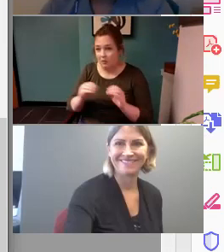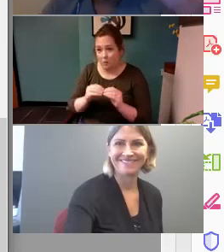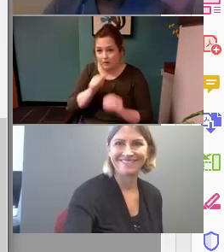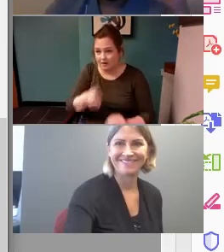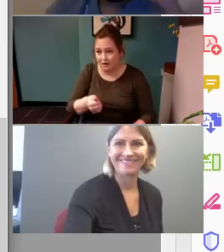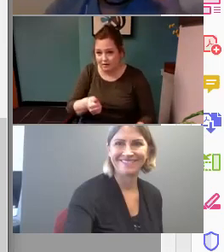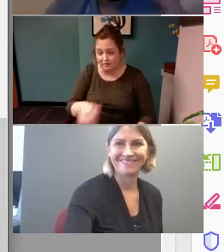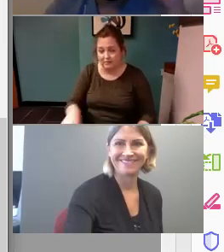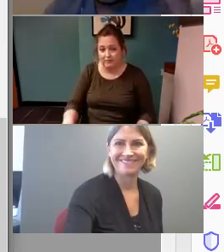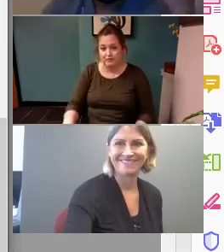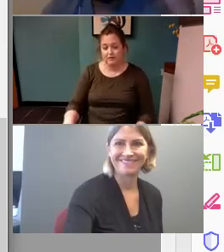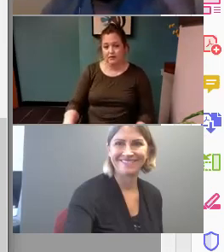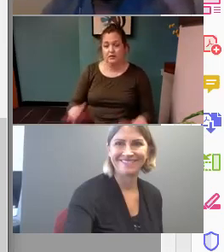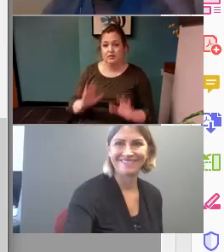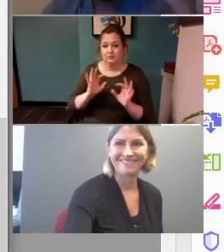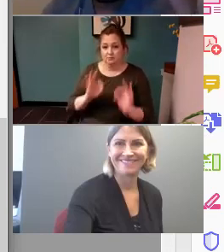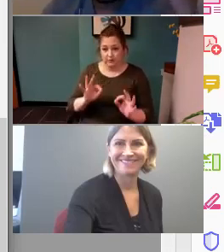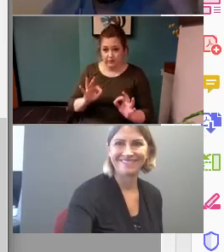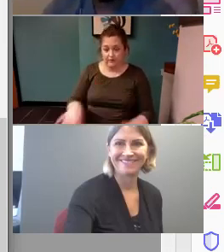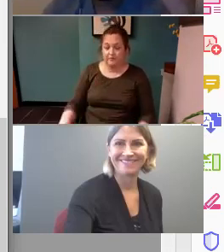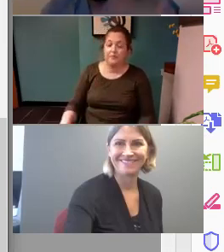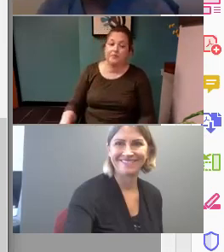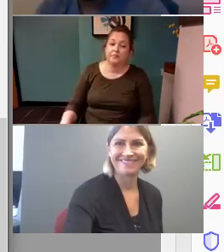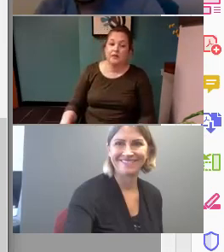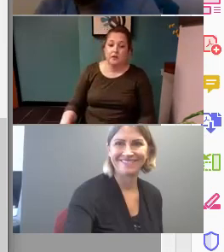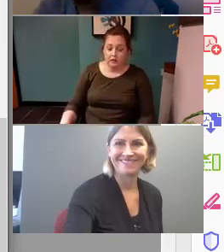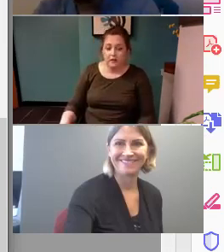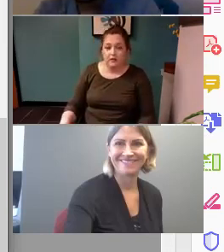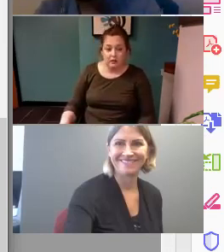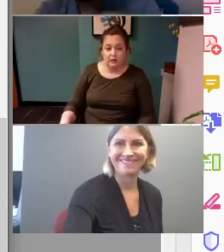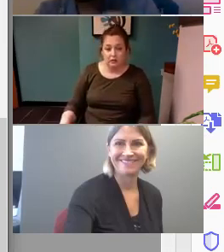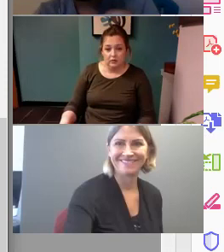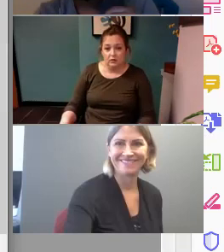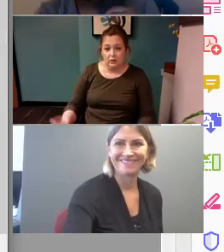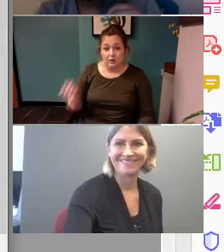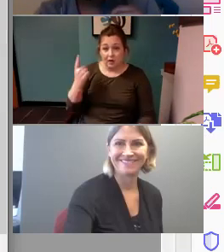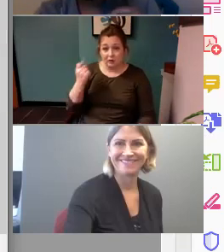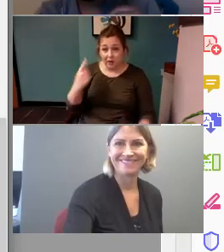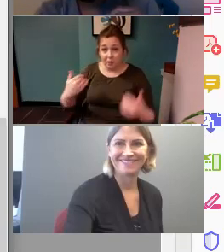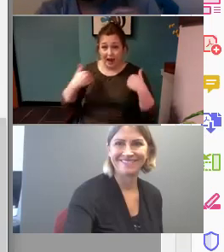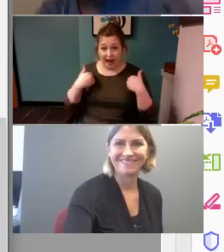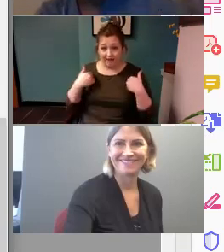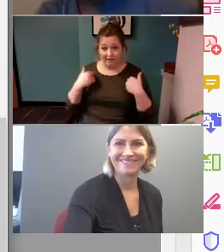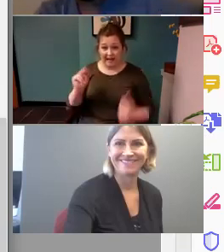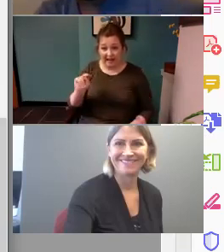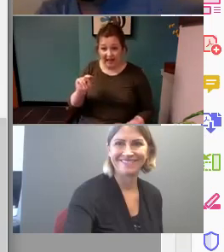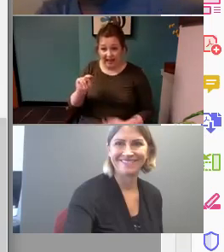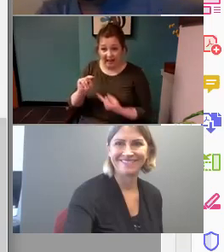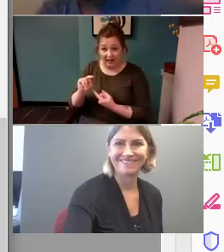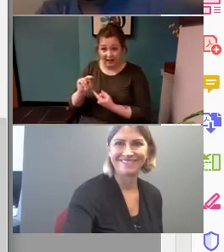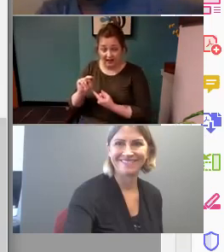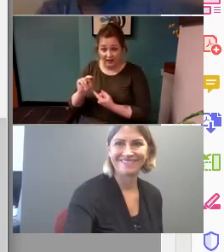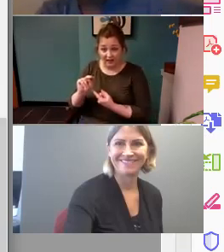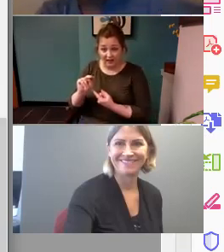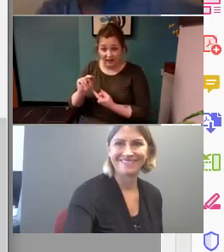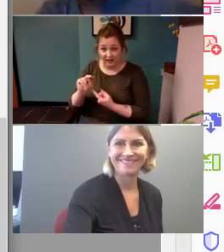Perfect. So that is the thing. We basically, since we have this n here, negative value of